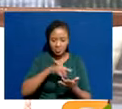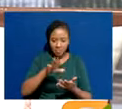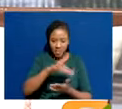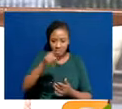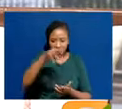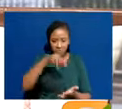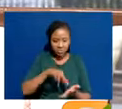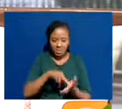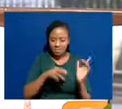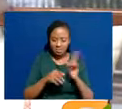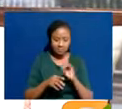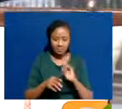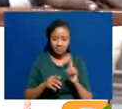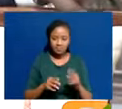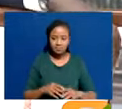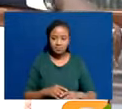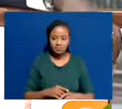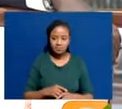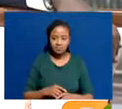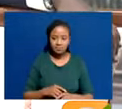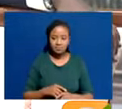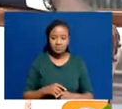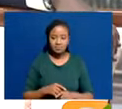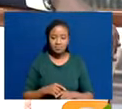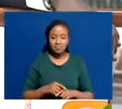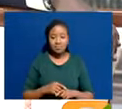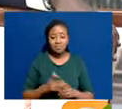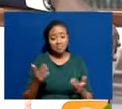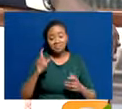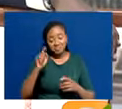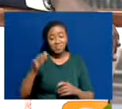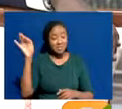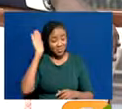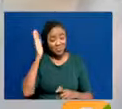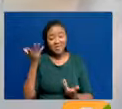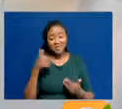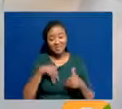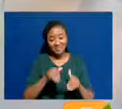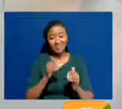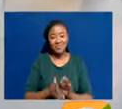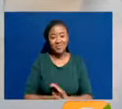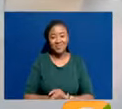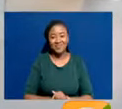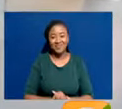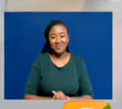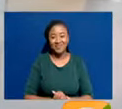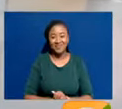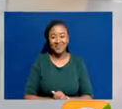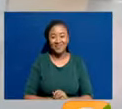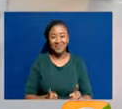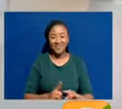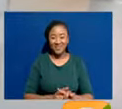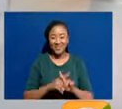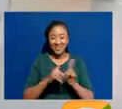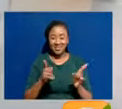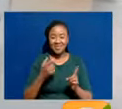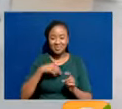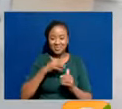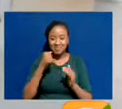middle of the road. No. So, makoko, tabidi mti. Yo, mtati. But yeah, we pushed the issue of